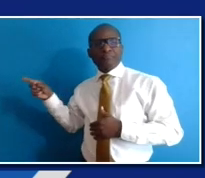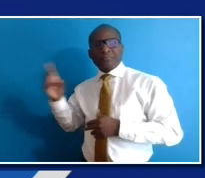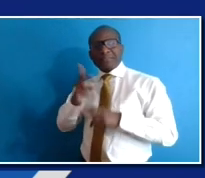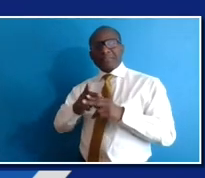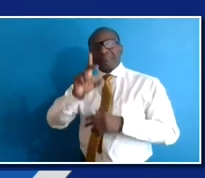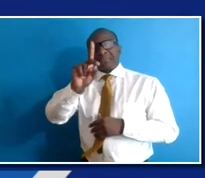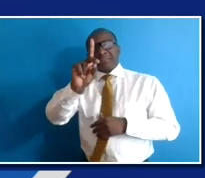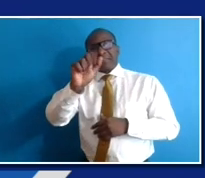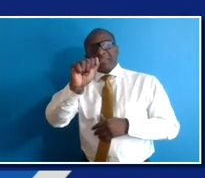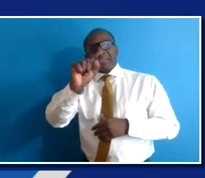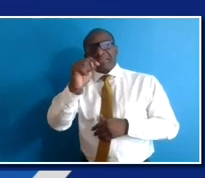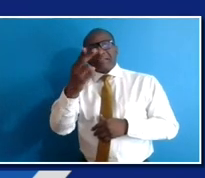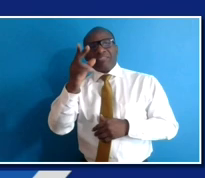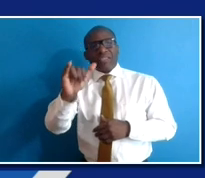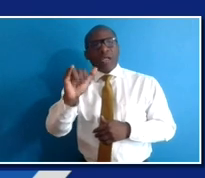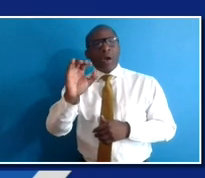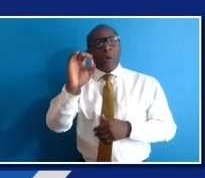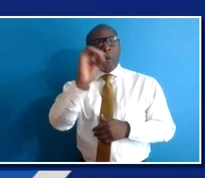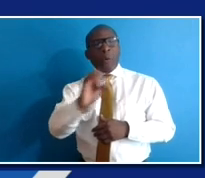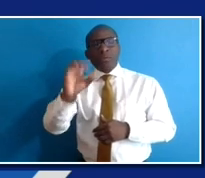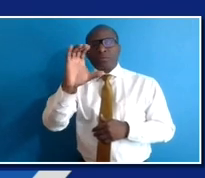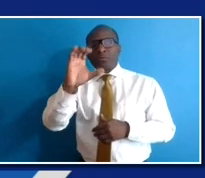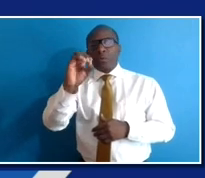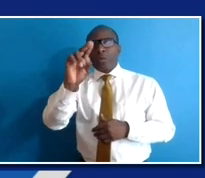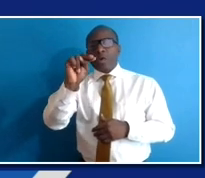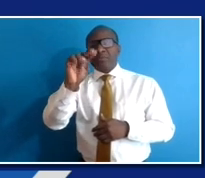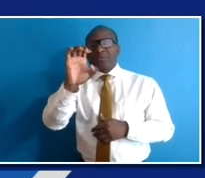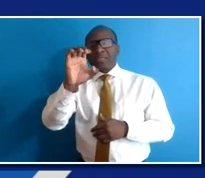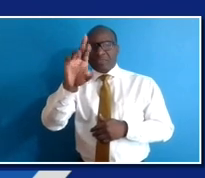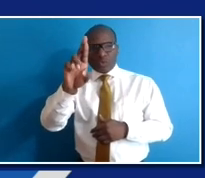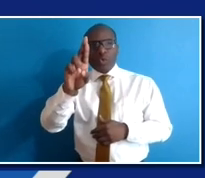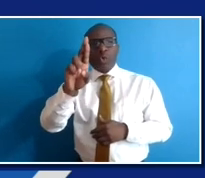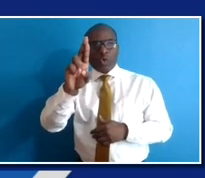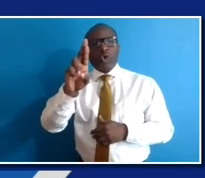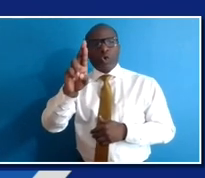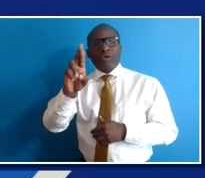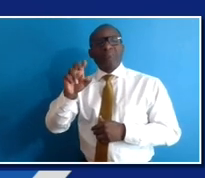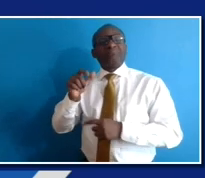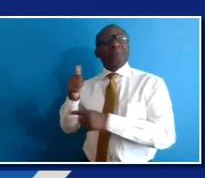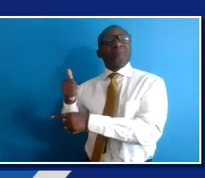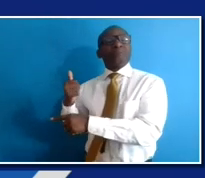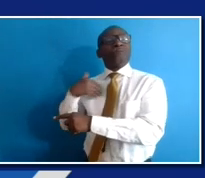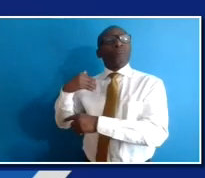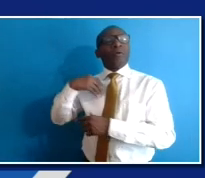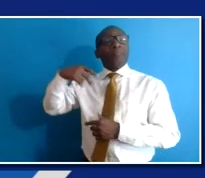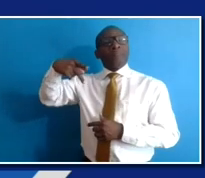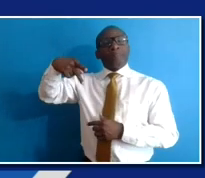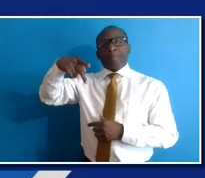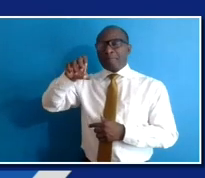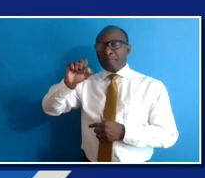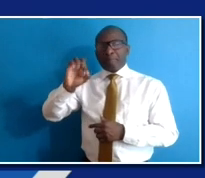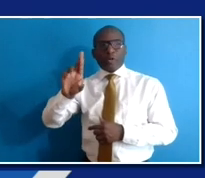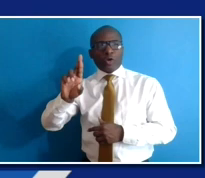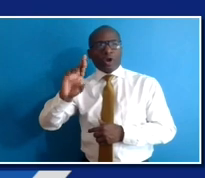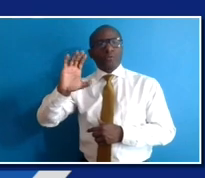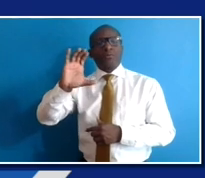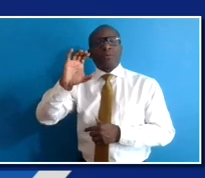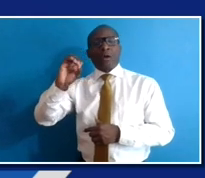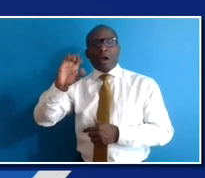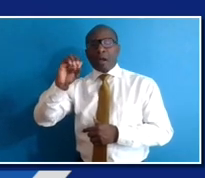Peter Tartaglia. Peter's elevation to first Deputy Commissioner is fairly recent, but both he and Kathy have been